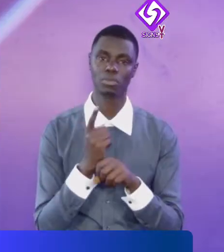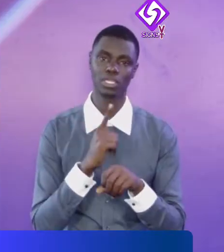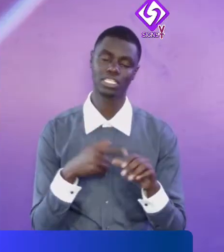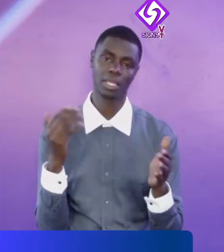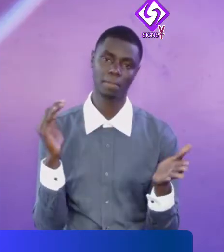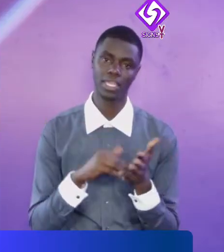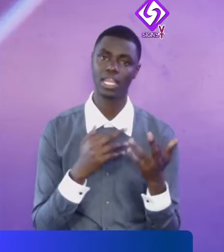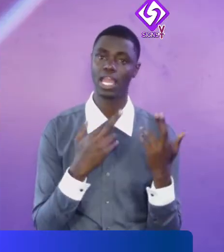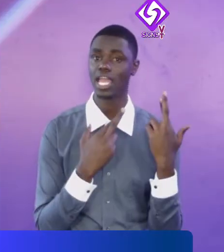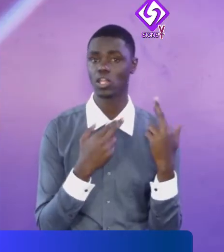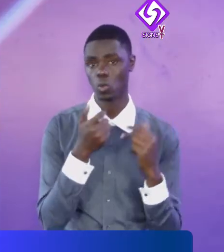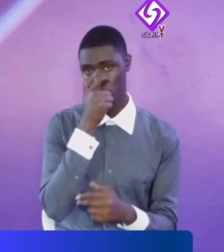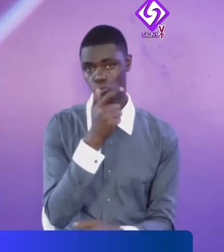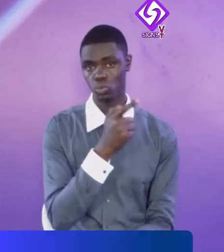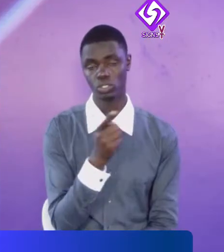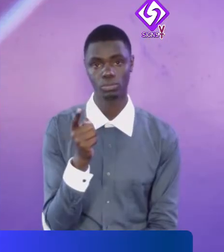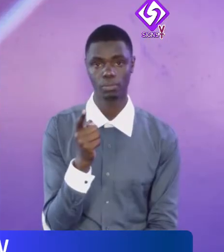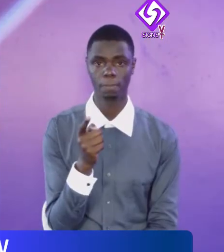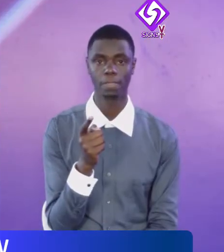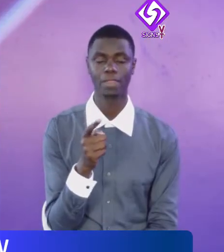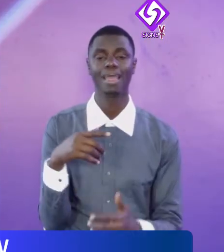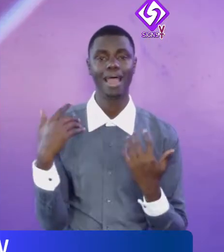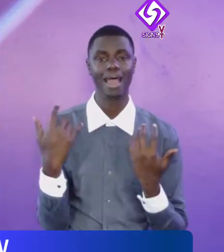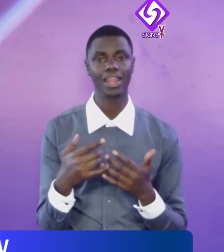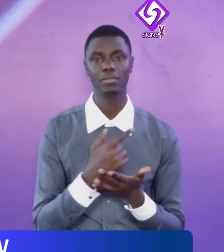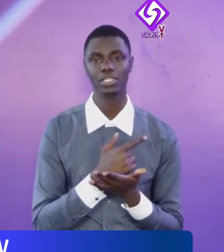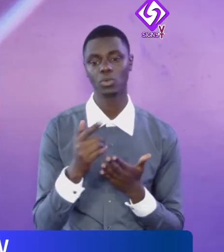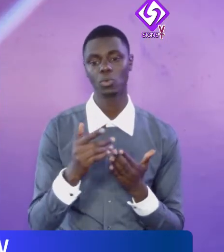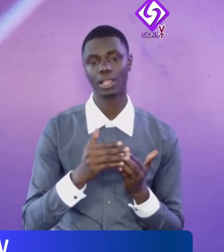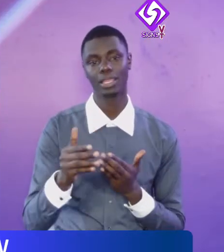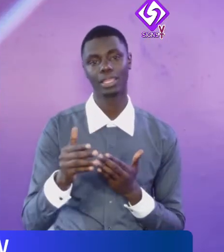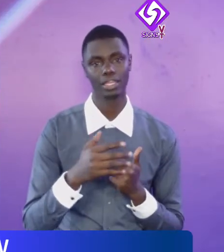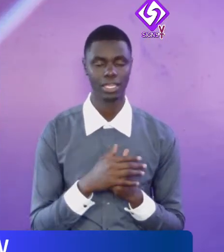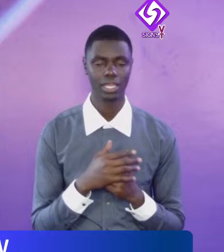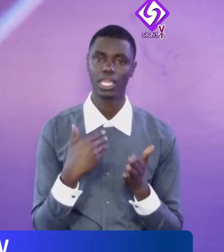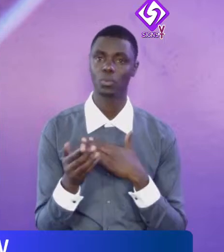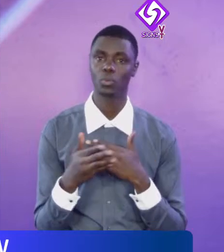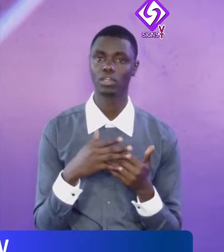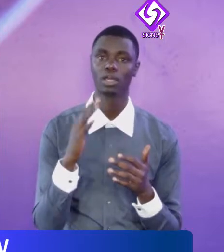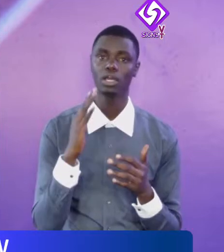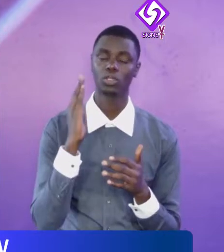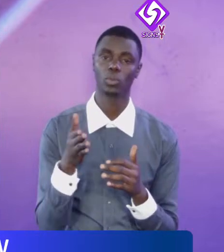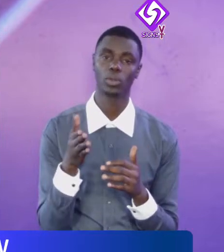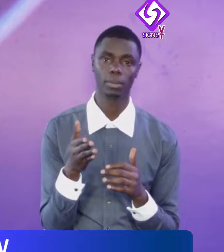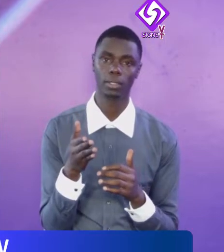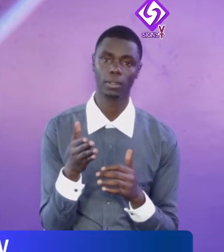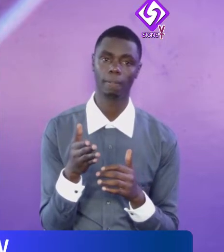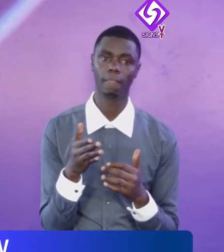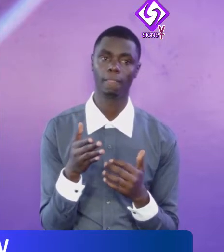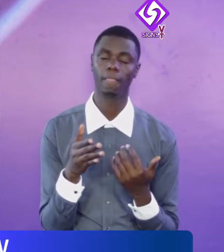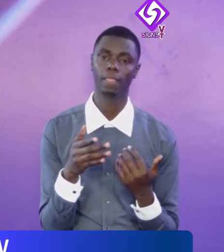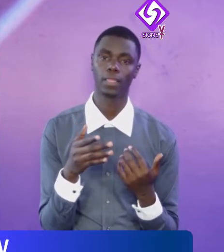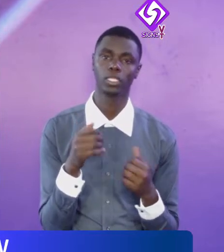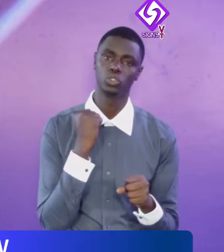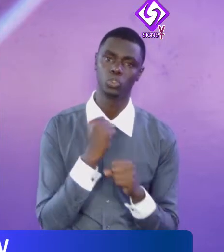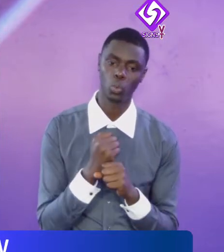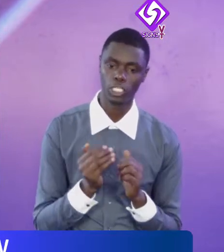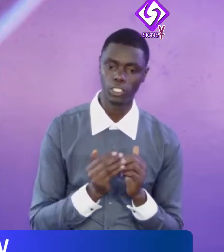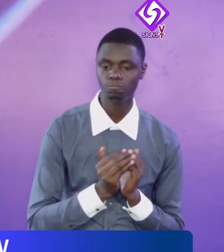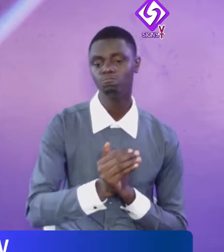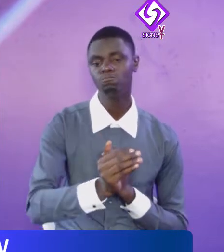I want to wish you an amazing week ahead and the endeavors that you are going to be taking head on